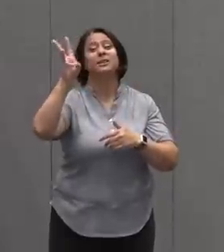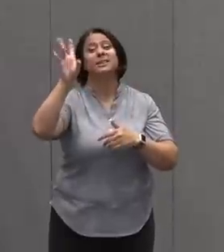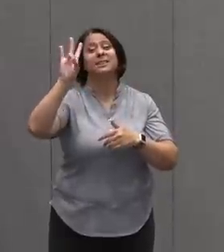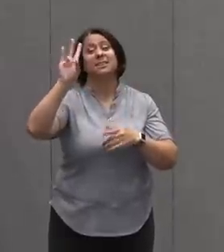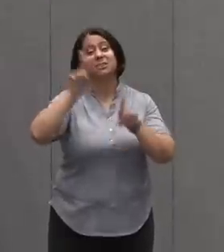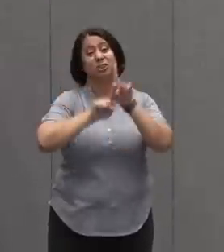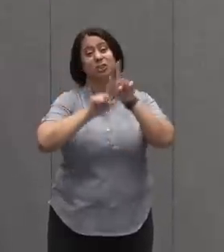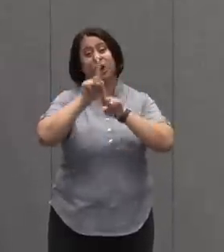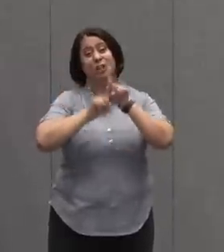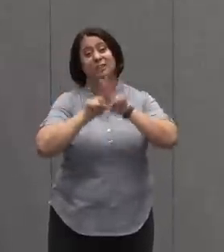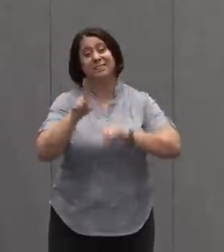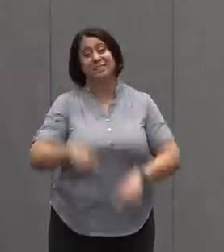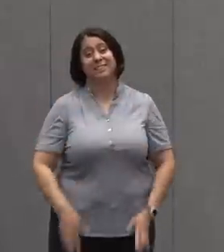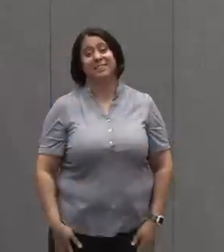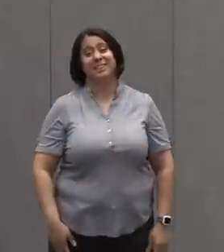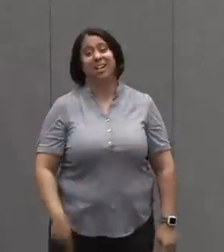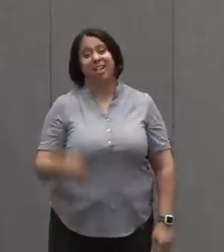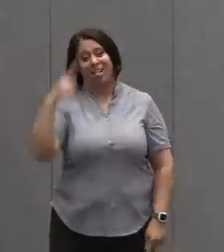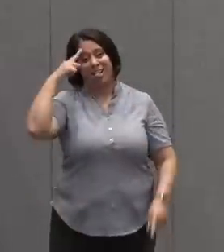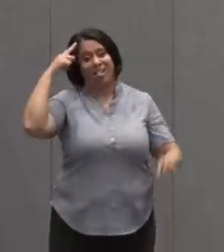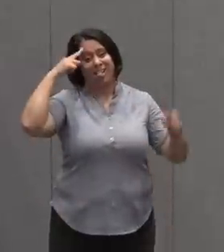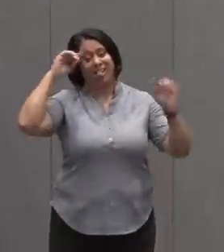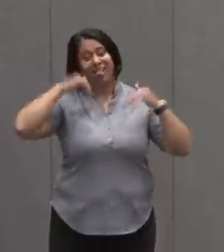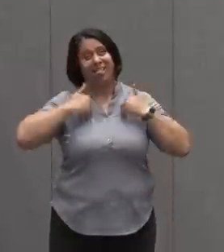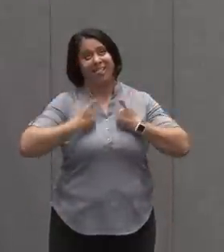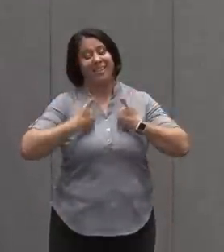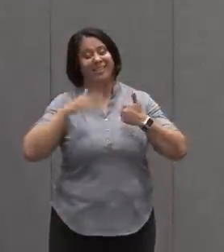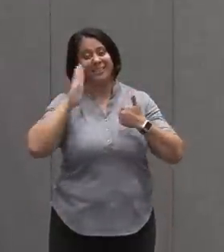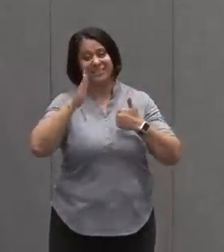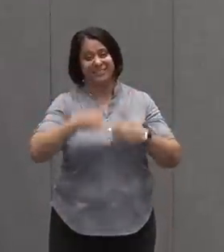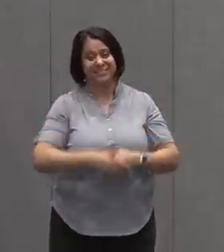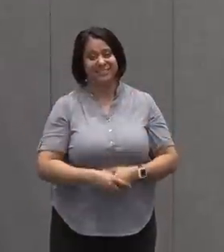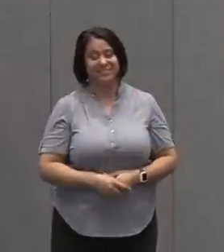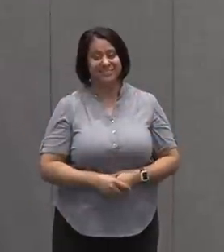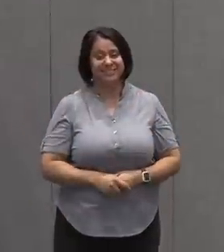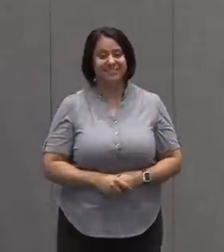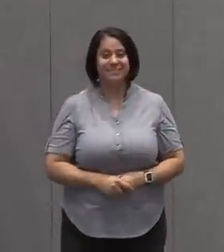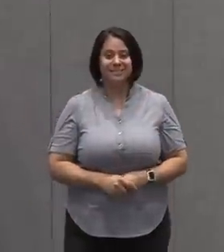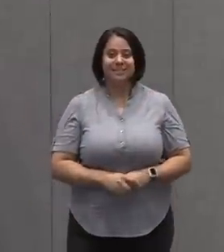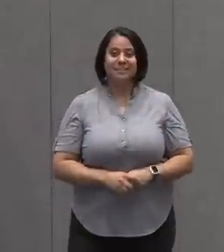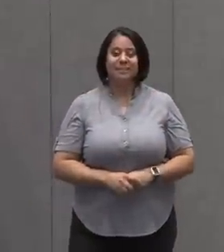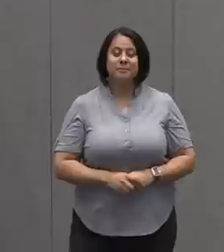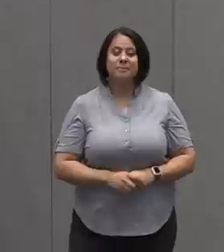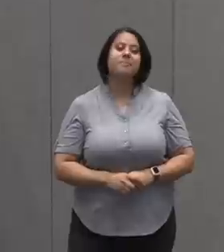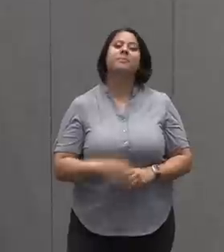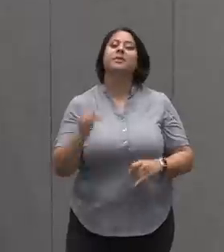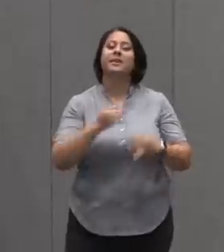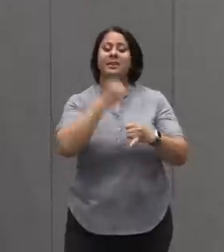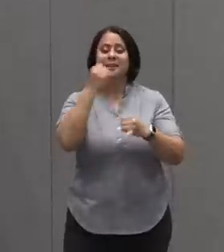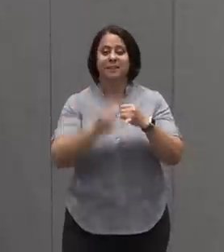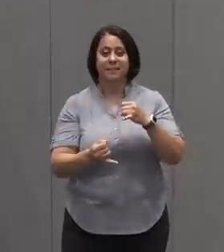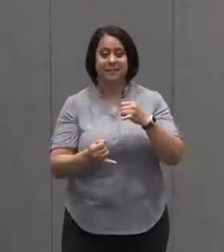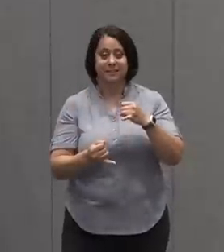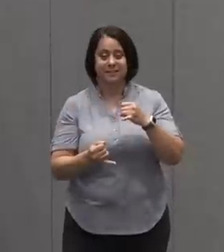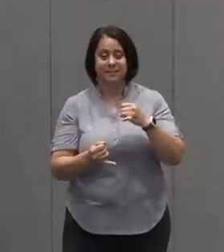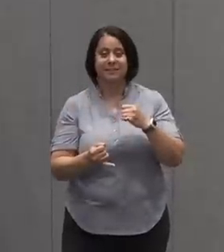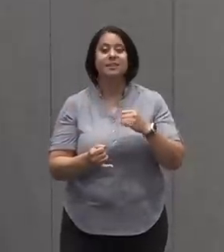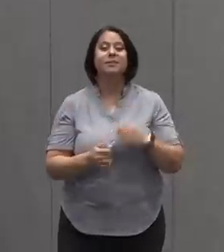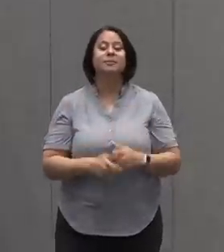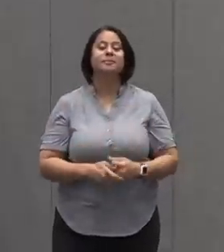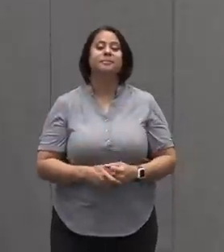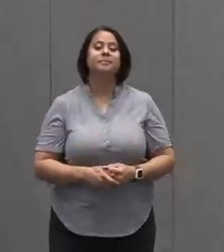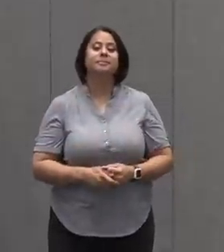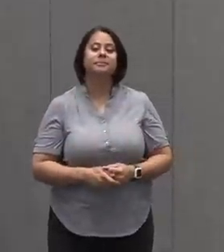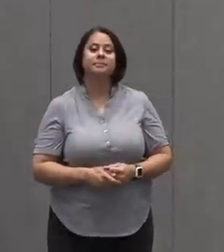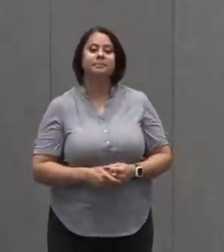2,367. But boy, my brain would be just too tired to do that right now. One last thing we want to make sure that you do